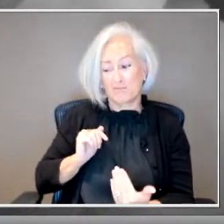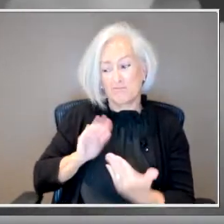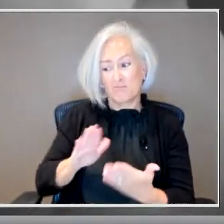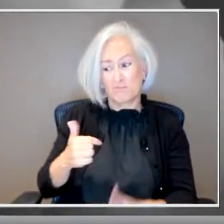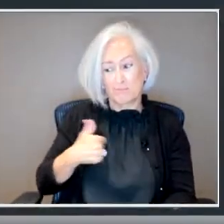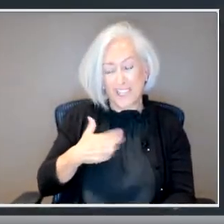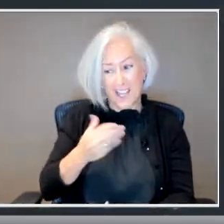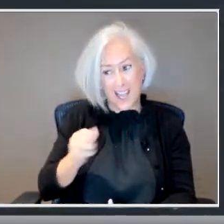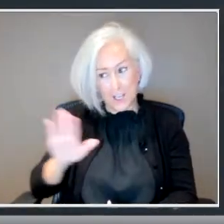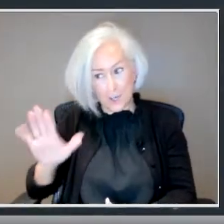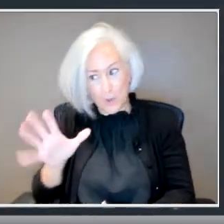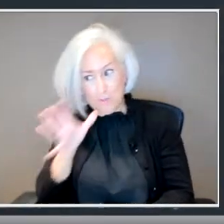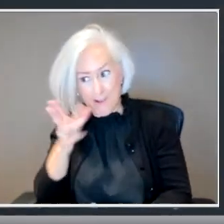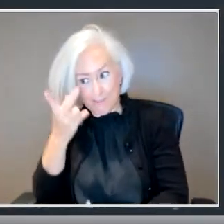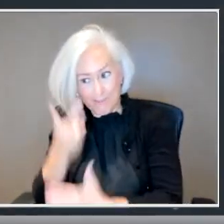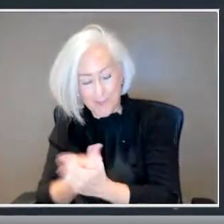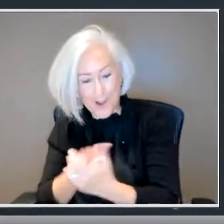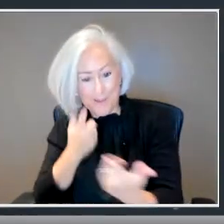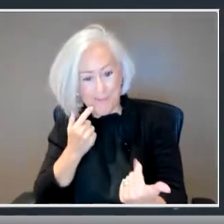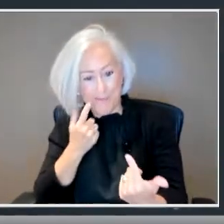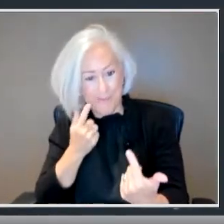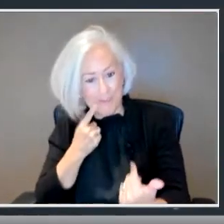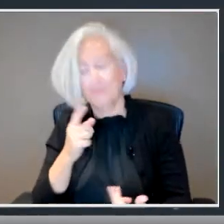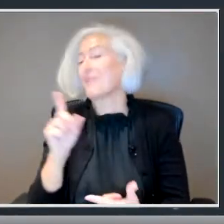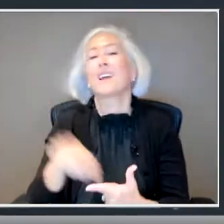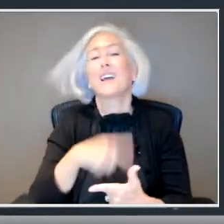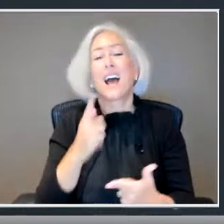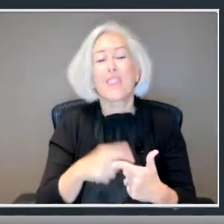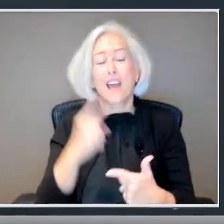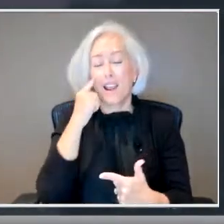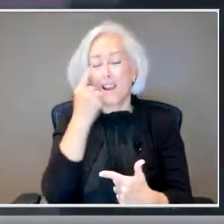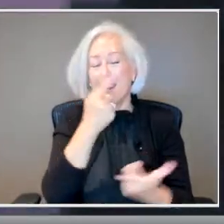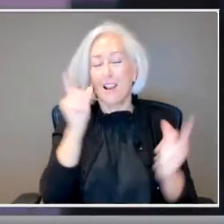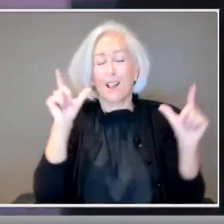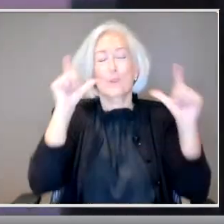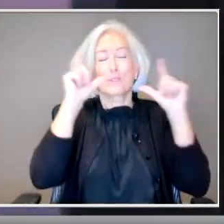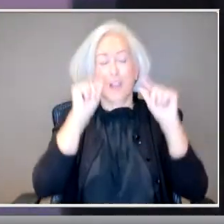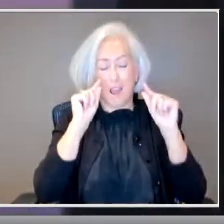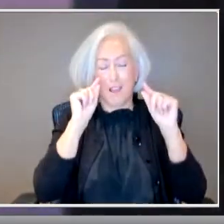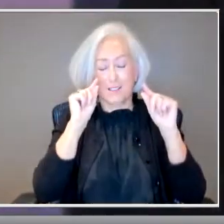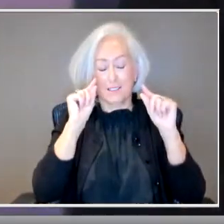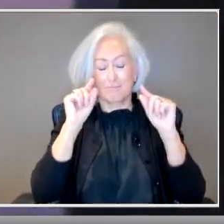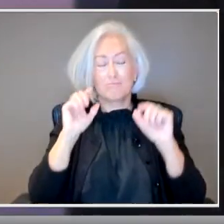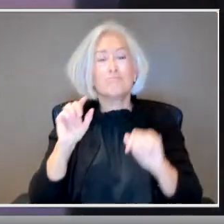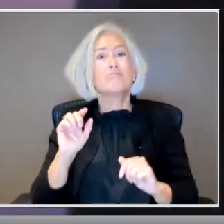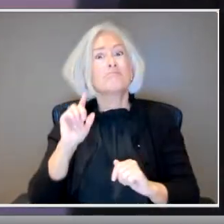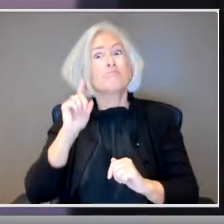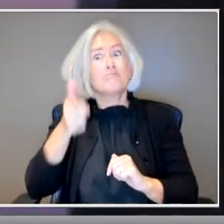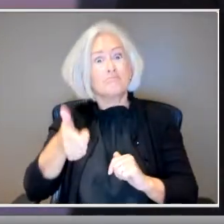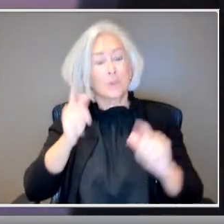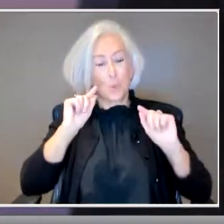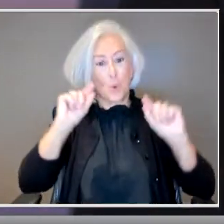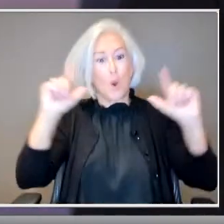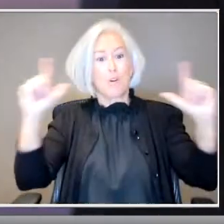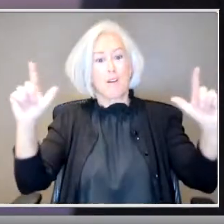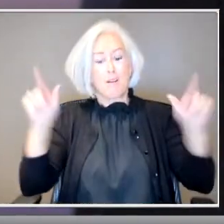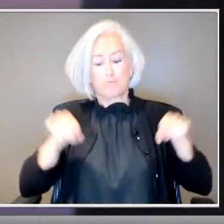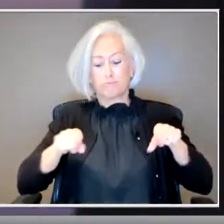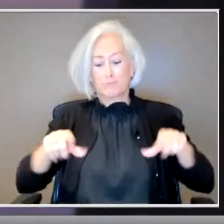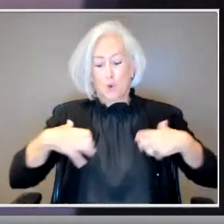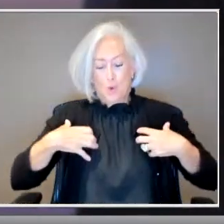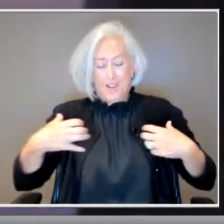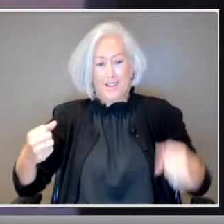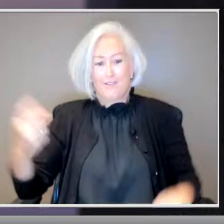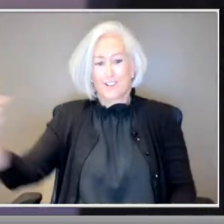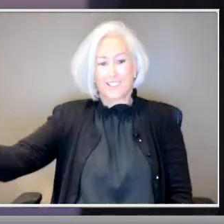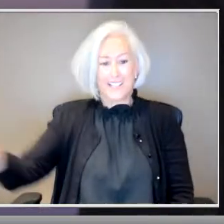eyes. And then, when I woke up, you know, was in recovery, he came up and said, well, how'd I